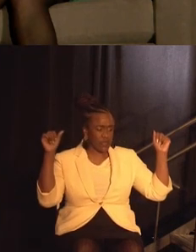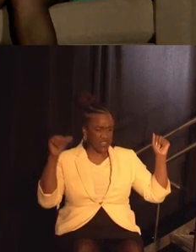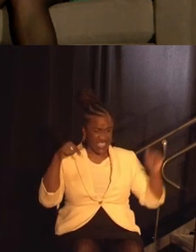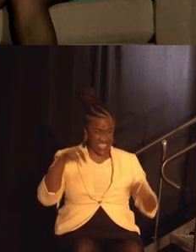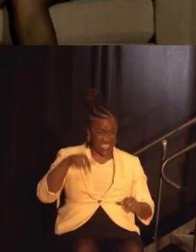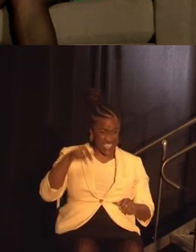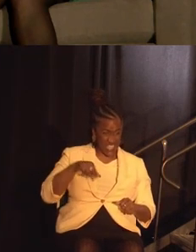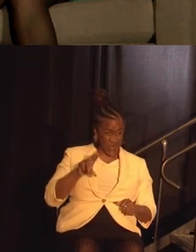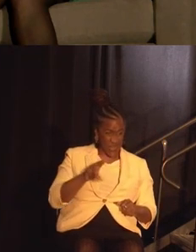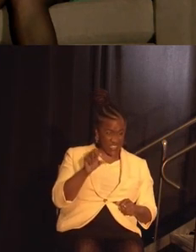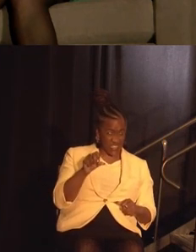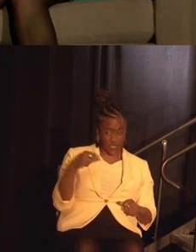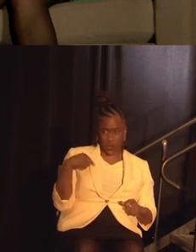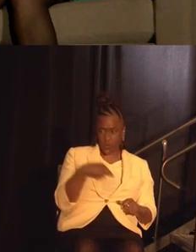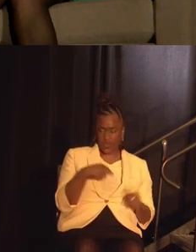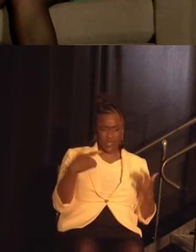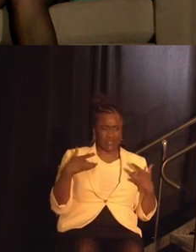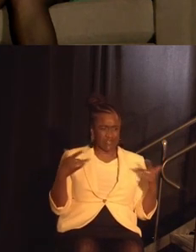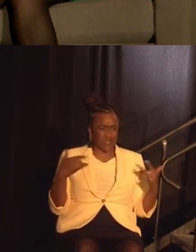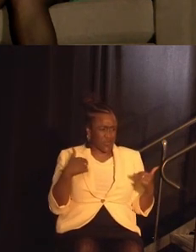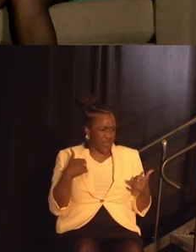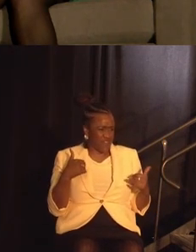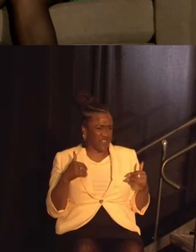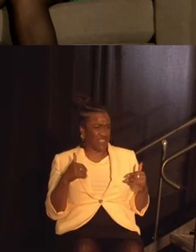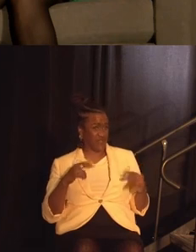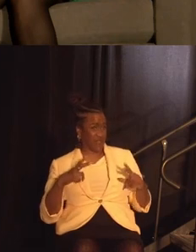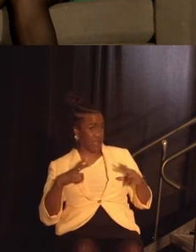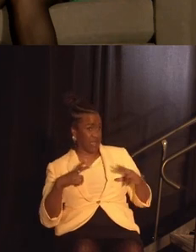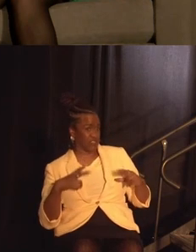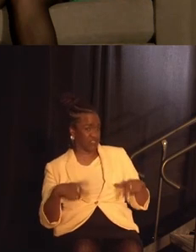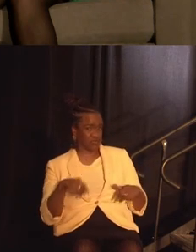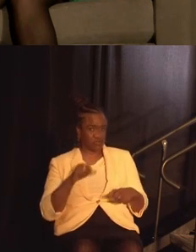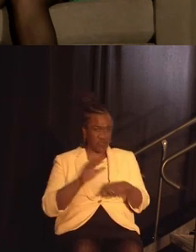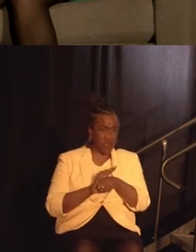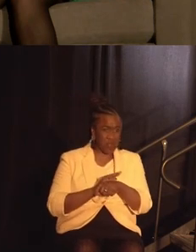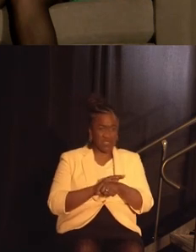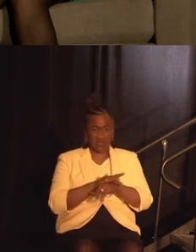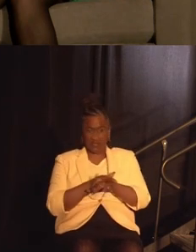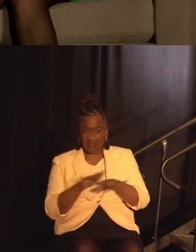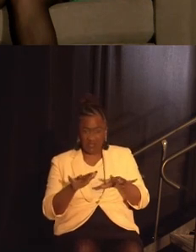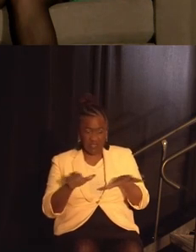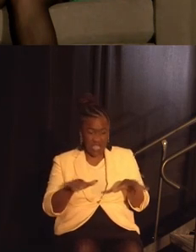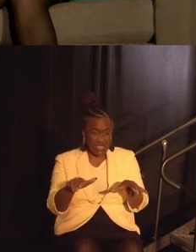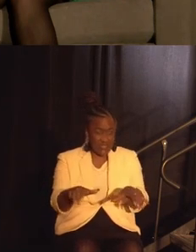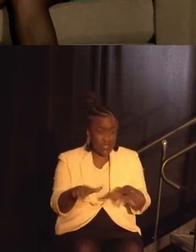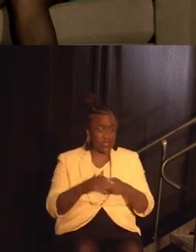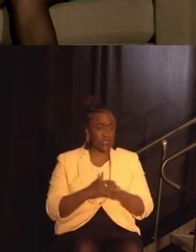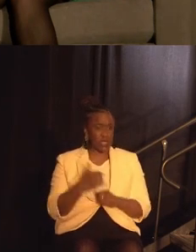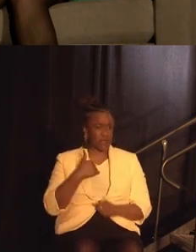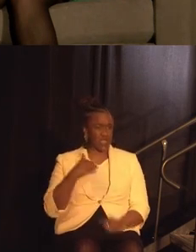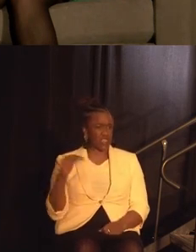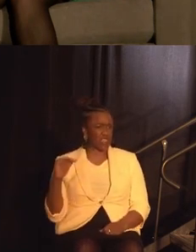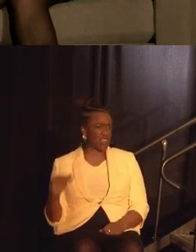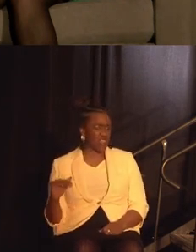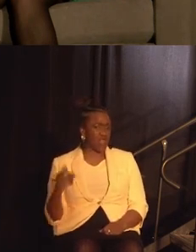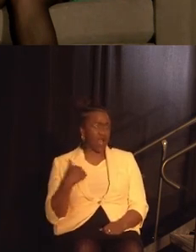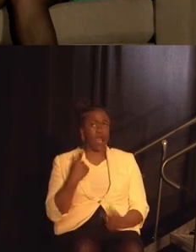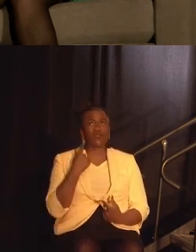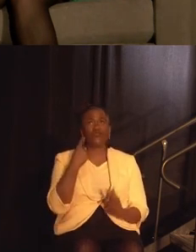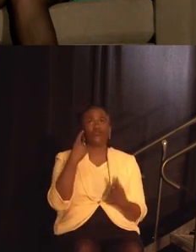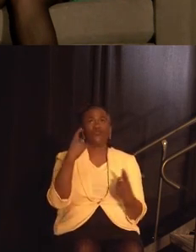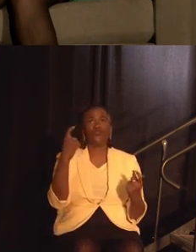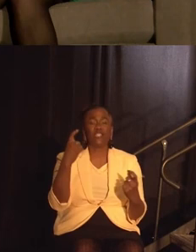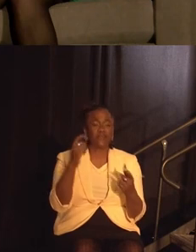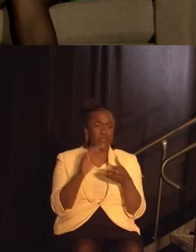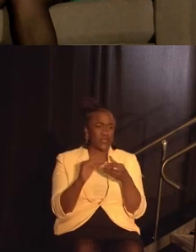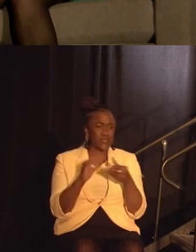herds of oxen and lily pads, the size of promises that can't be made. And as a small child, I dreamt of this story, of an ox and my